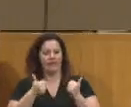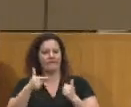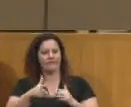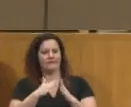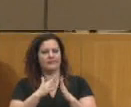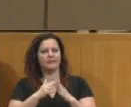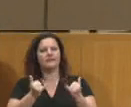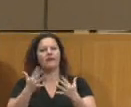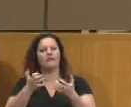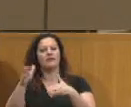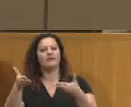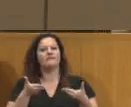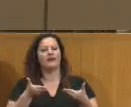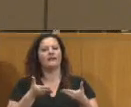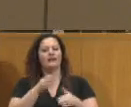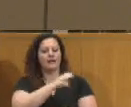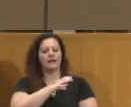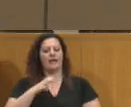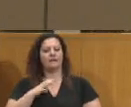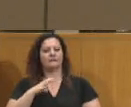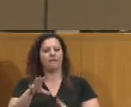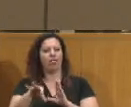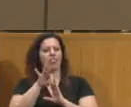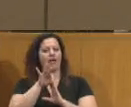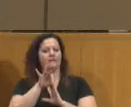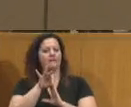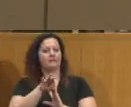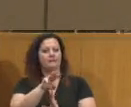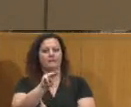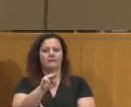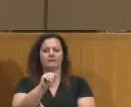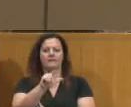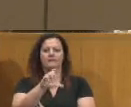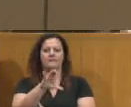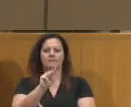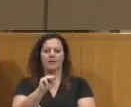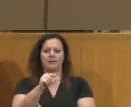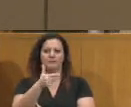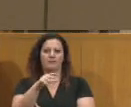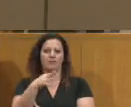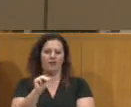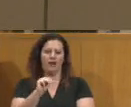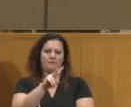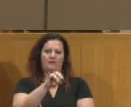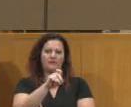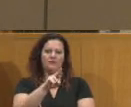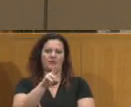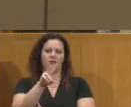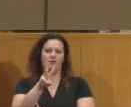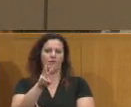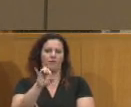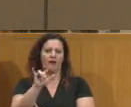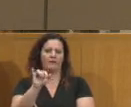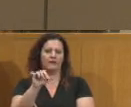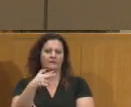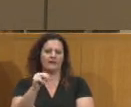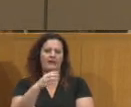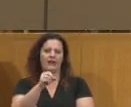Council because I believe we go into a new term with a clear mandate to build a livable